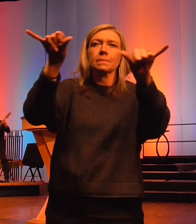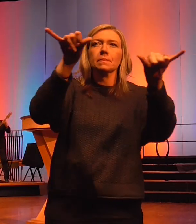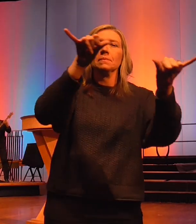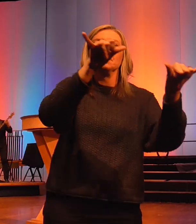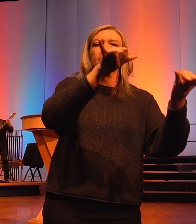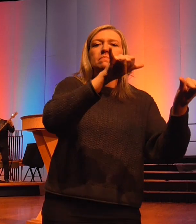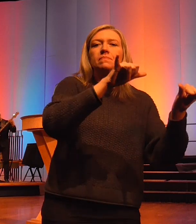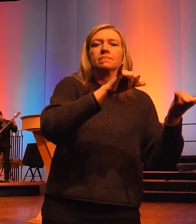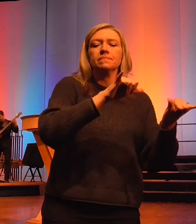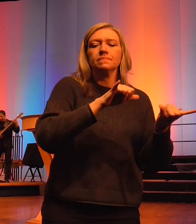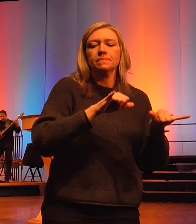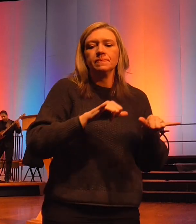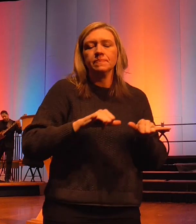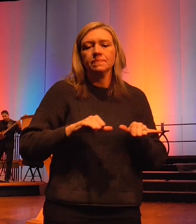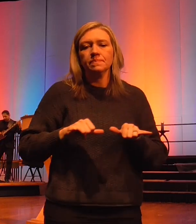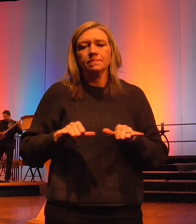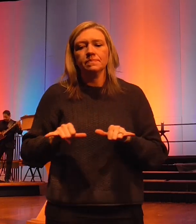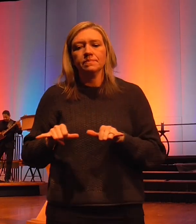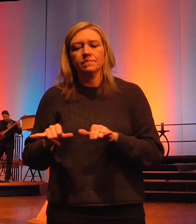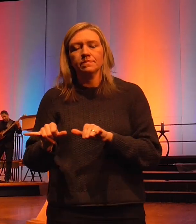same. A